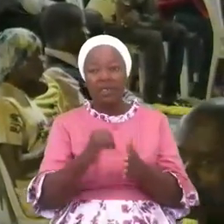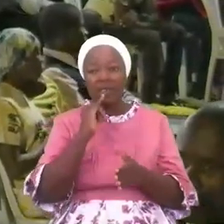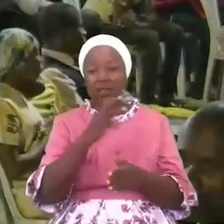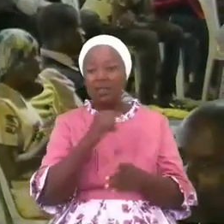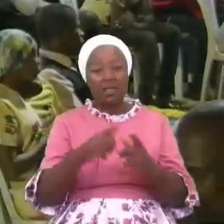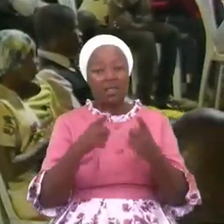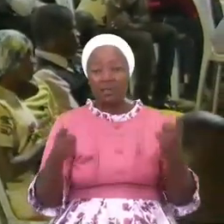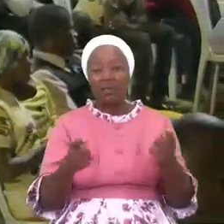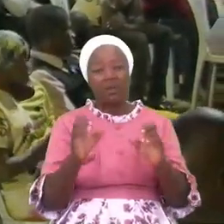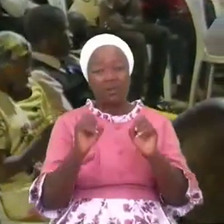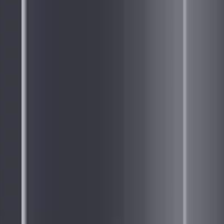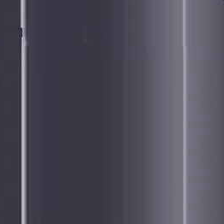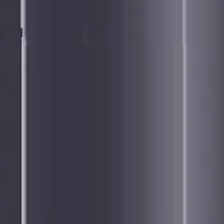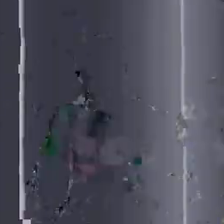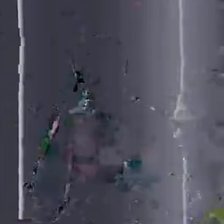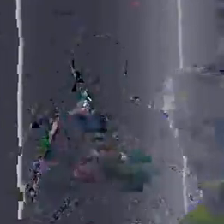that.